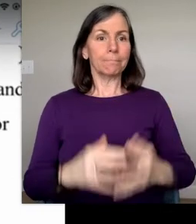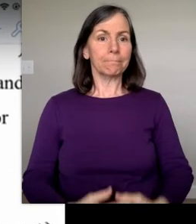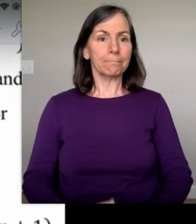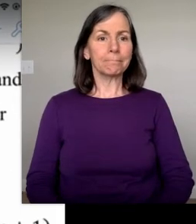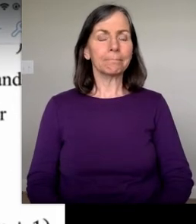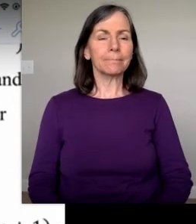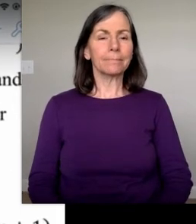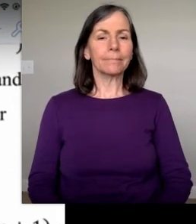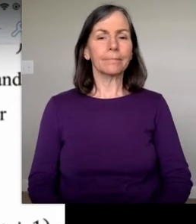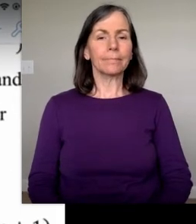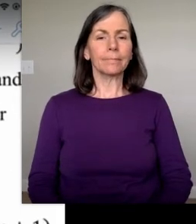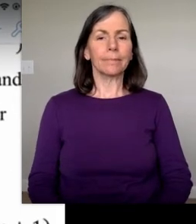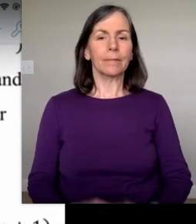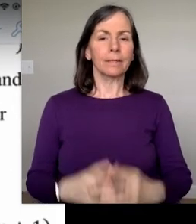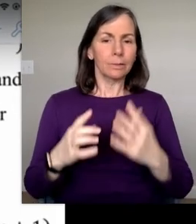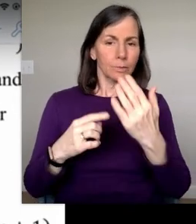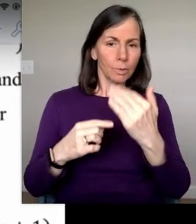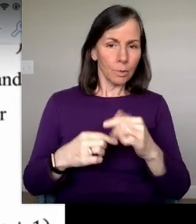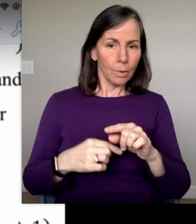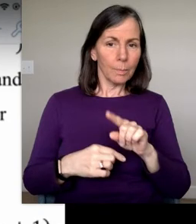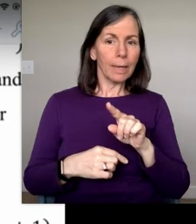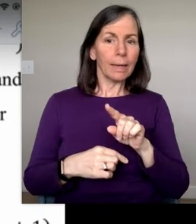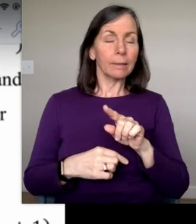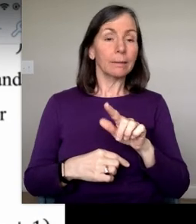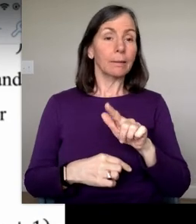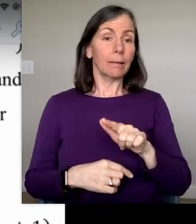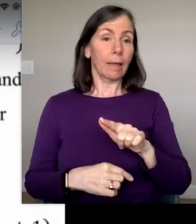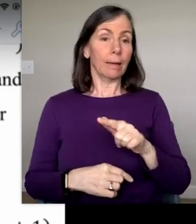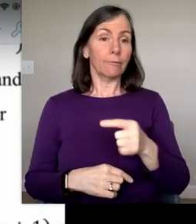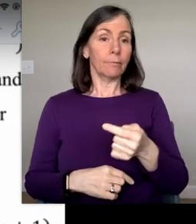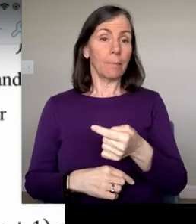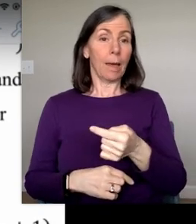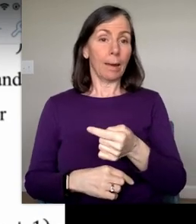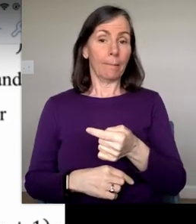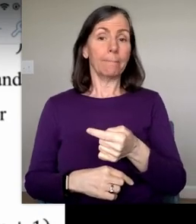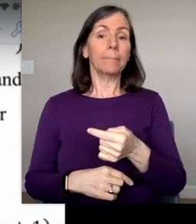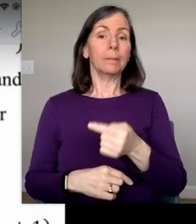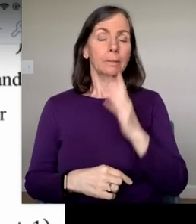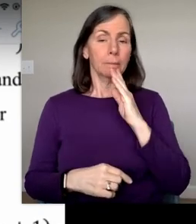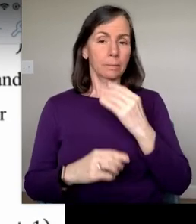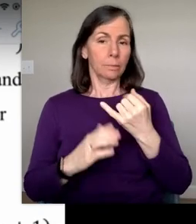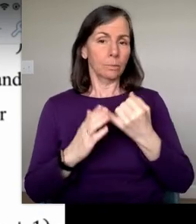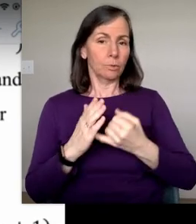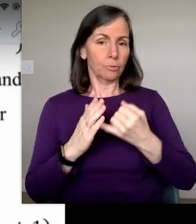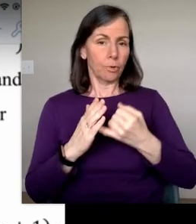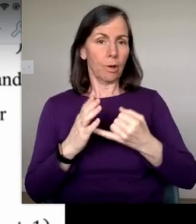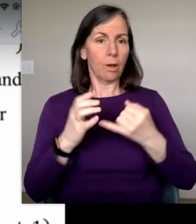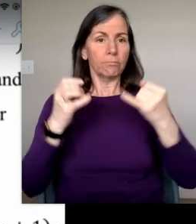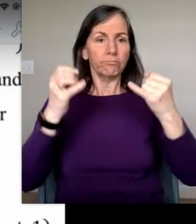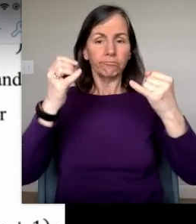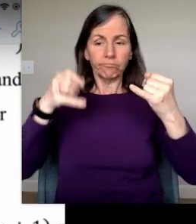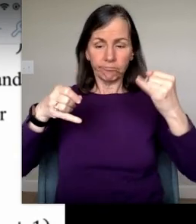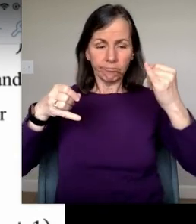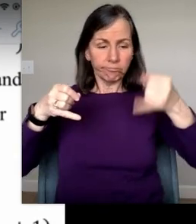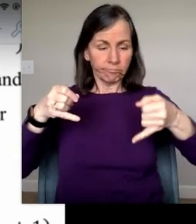So back down in the left corner, I'm going to draw my solving lines.